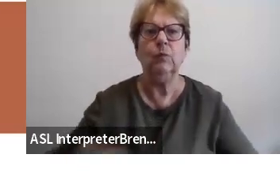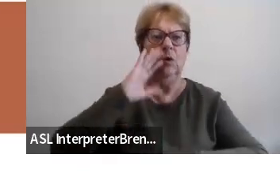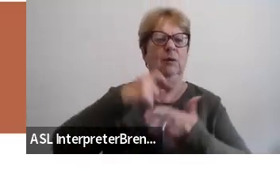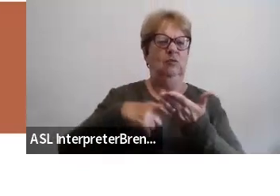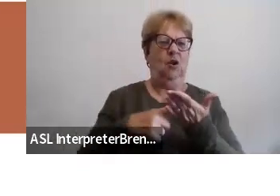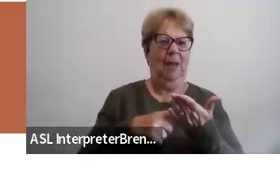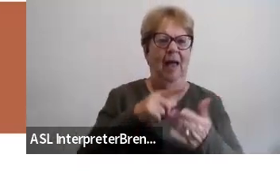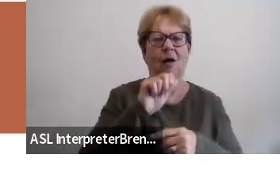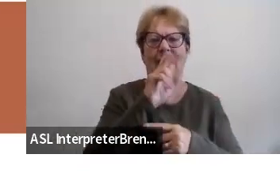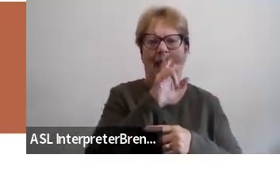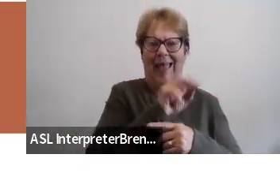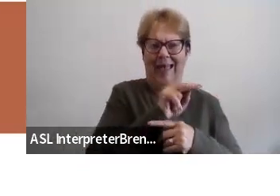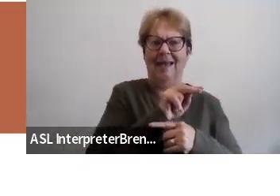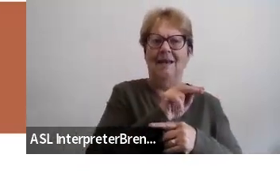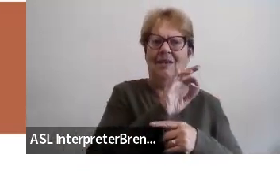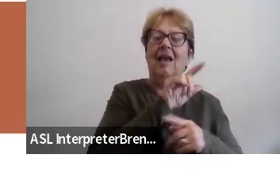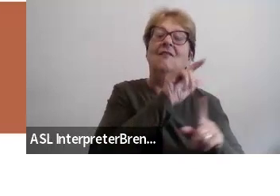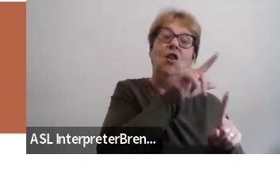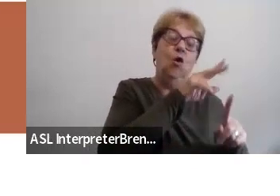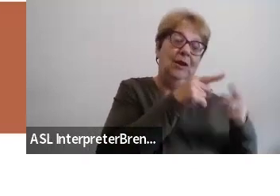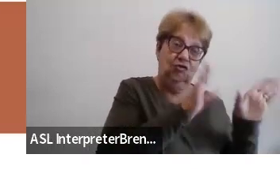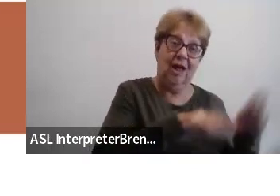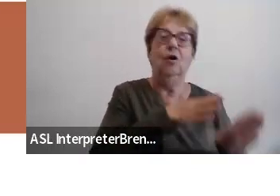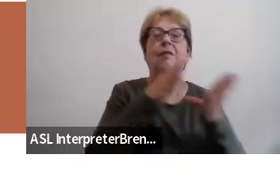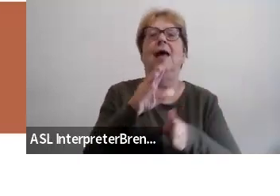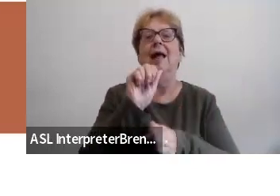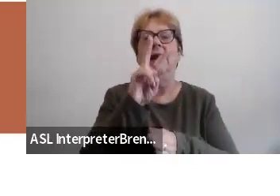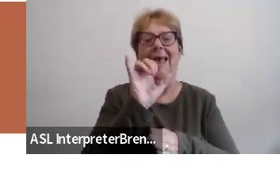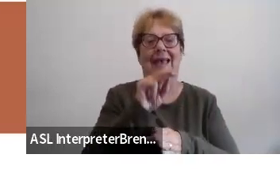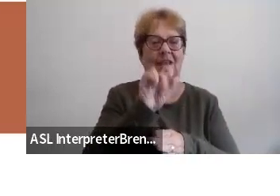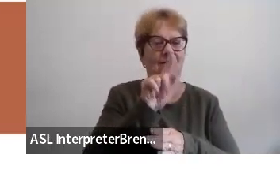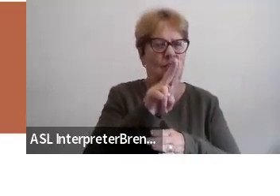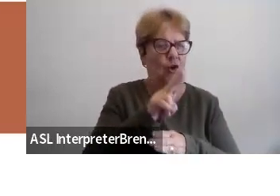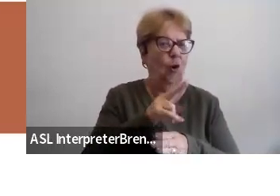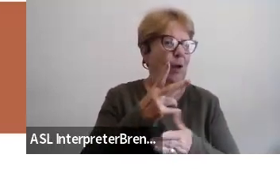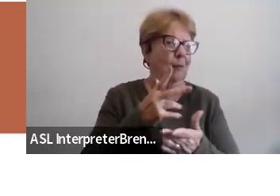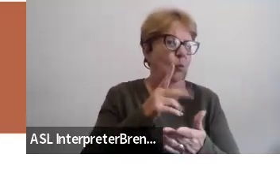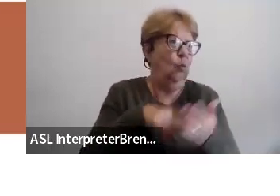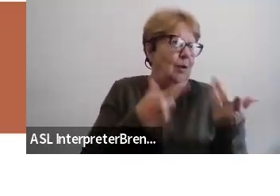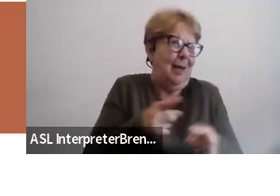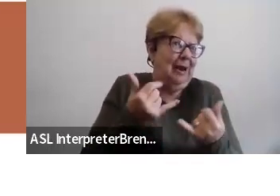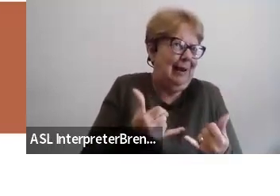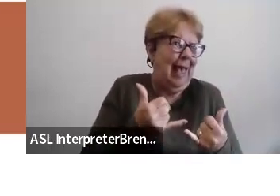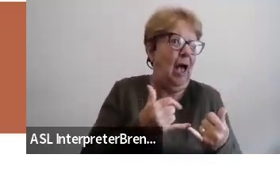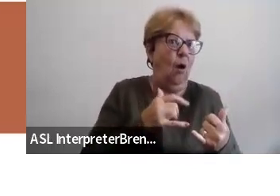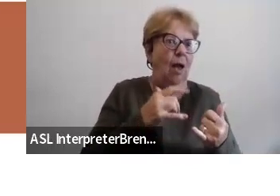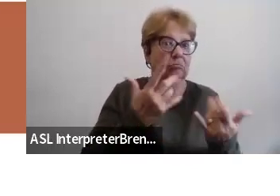then avian influenza, what's happening now, and what's the potential for this developing into a